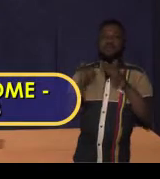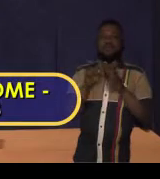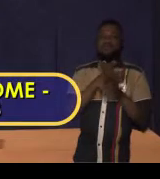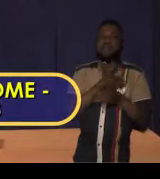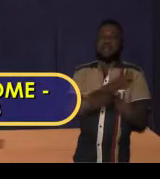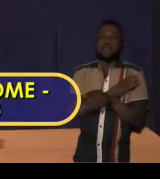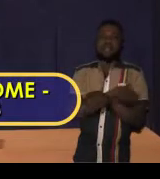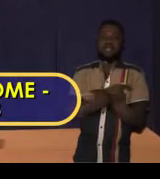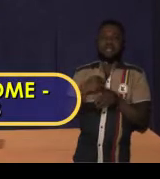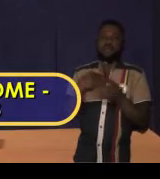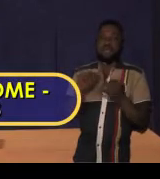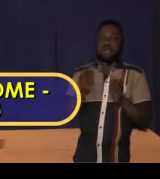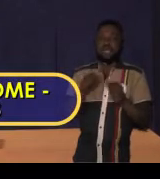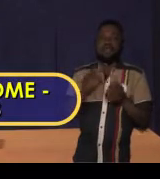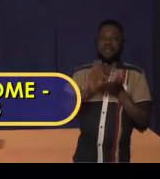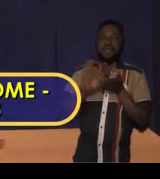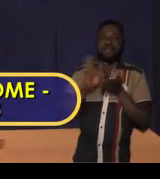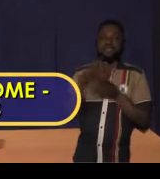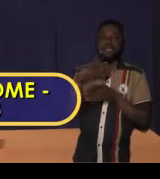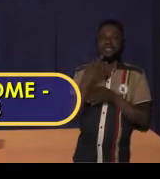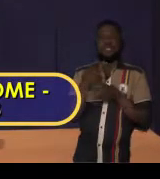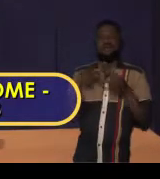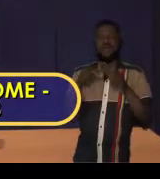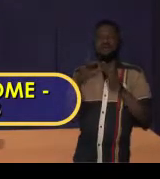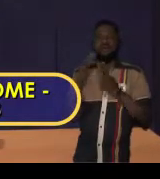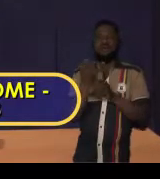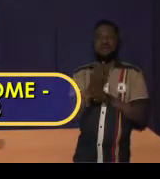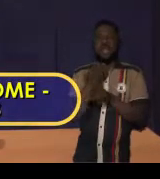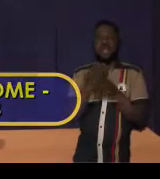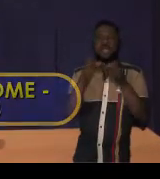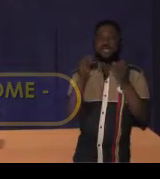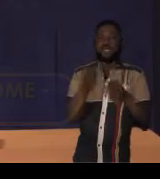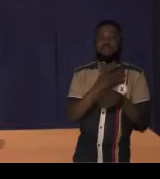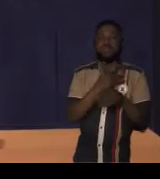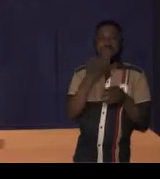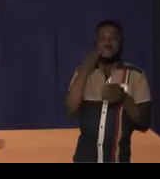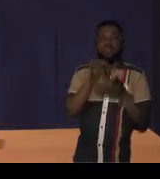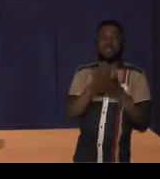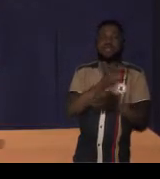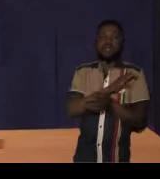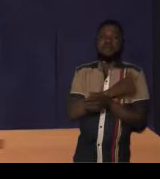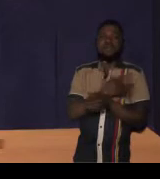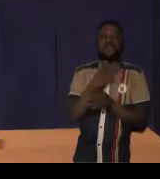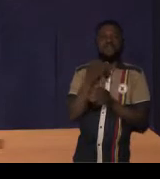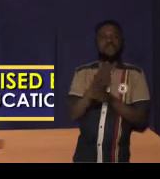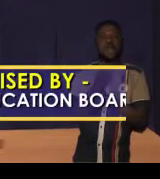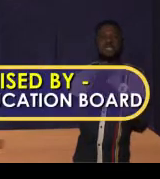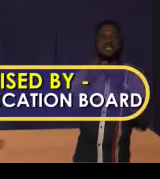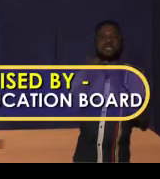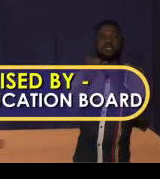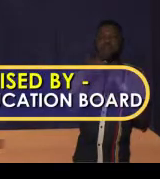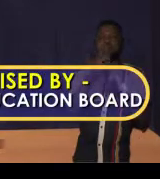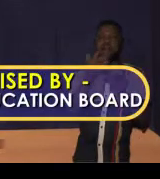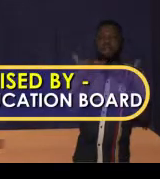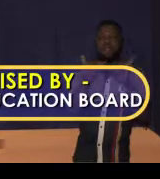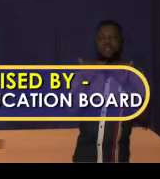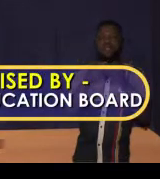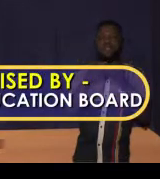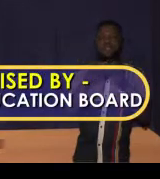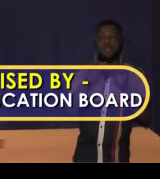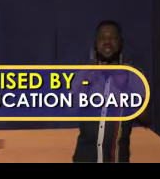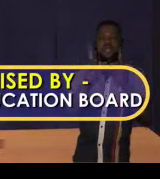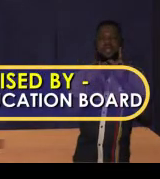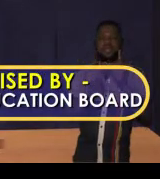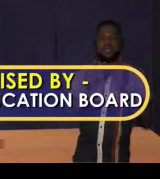capacity. We can now calculate the volume of solid shapes. We also know that capacity of solid shapes are measured in